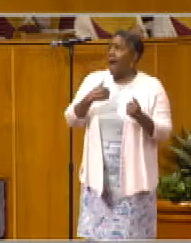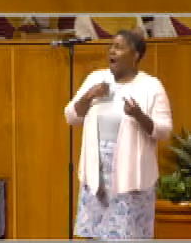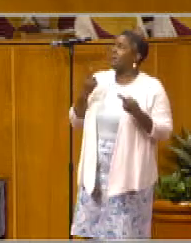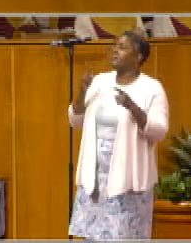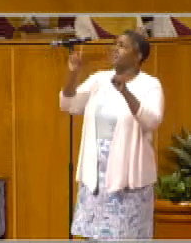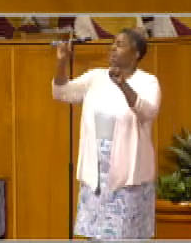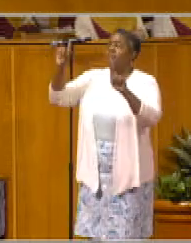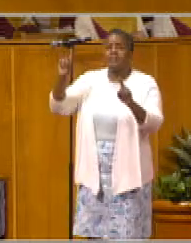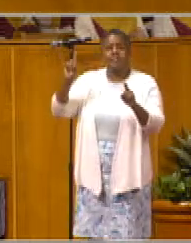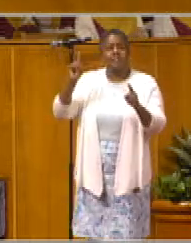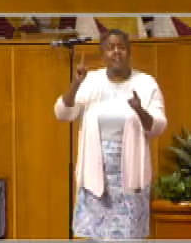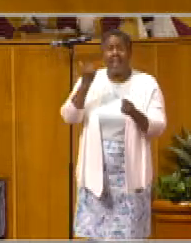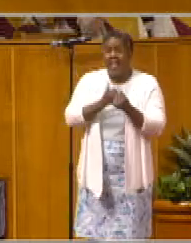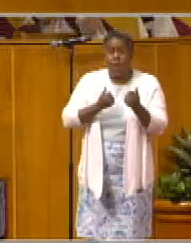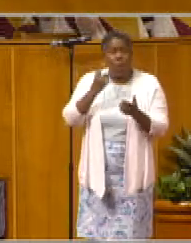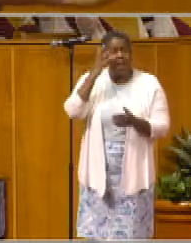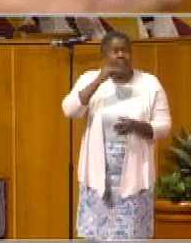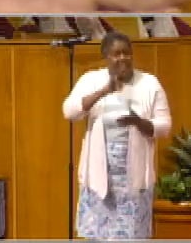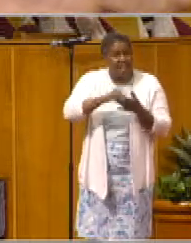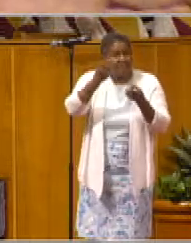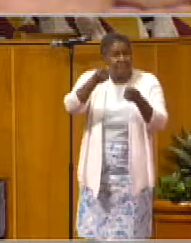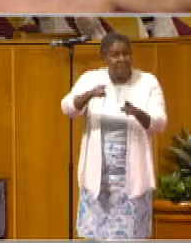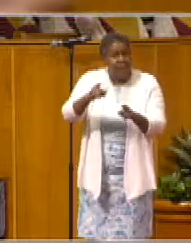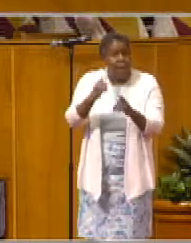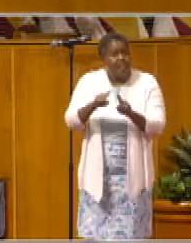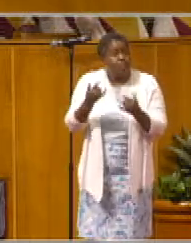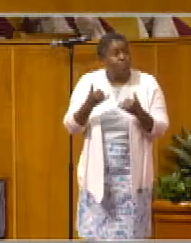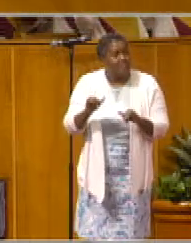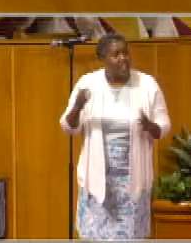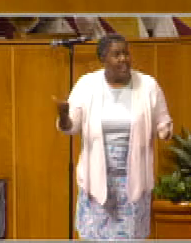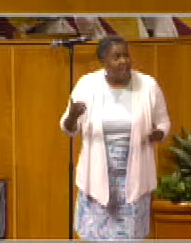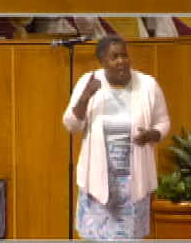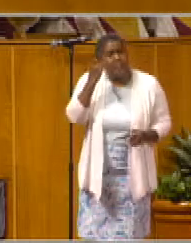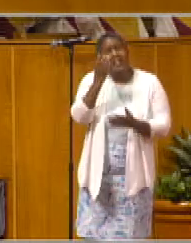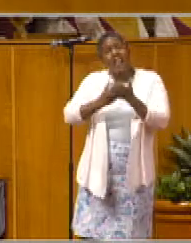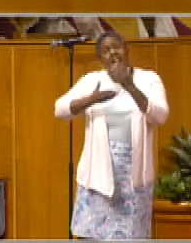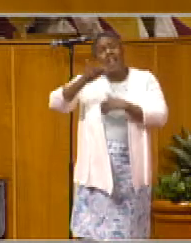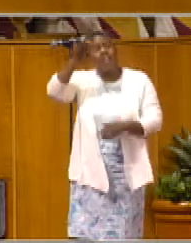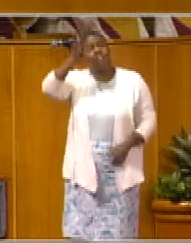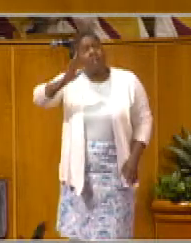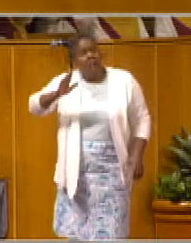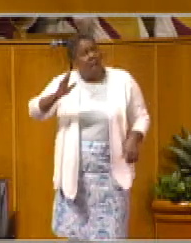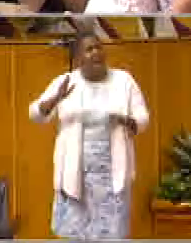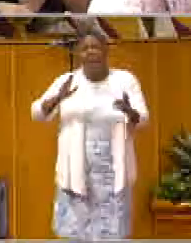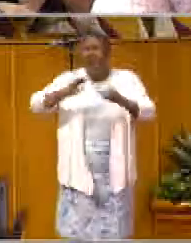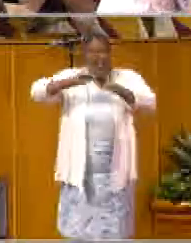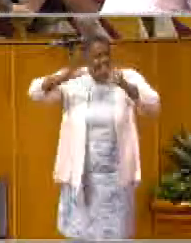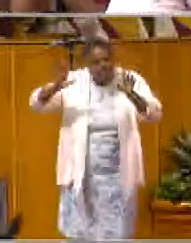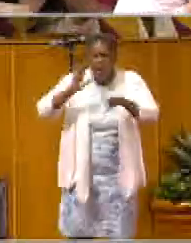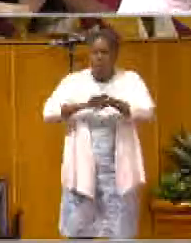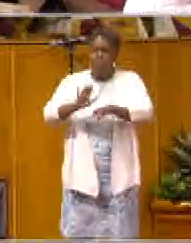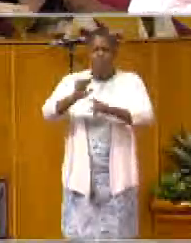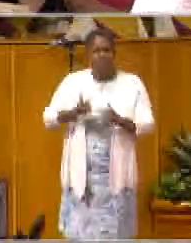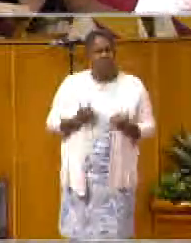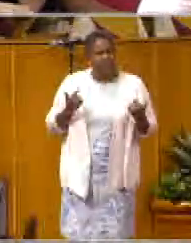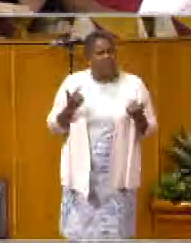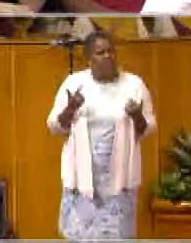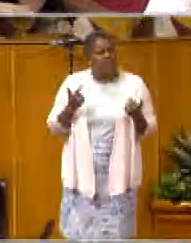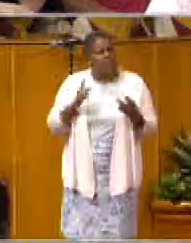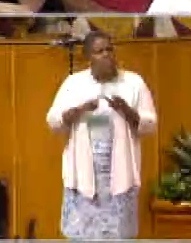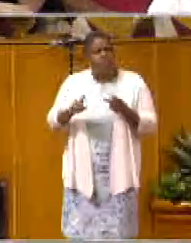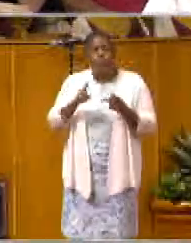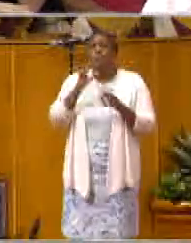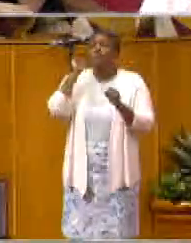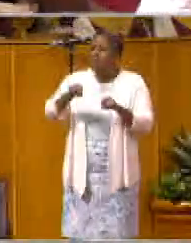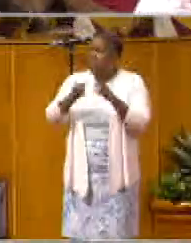Anybody ever been through a shipwreck, but you're still here because the hand of God was obviously on your life? You could have